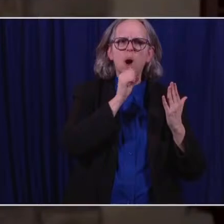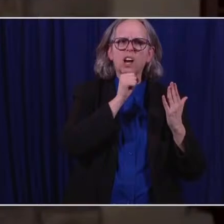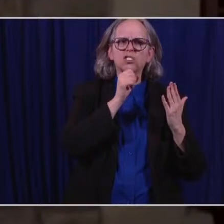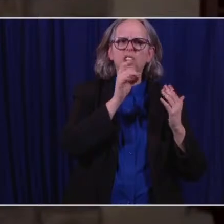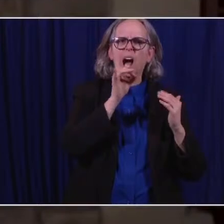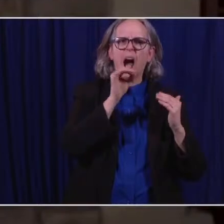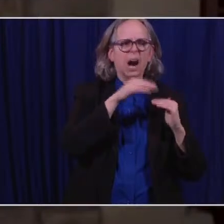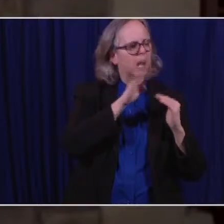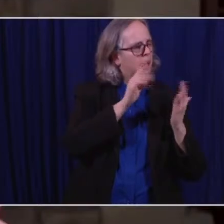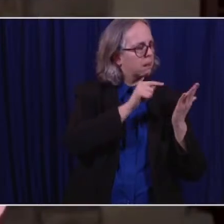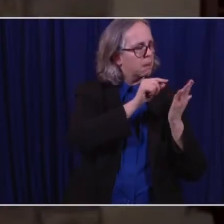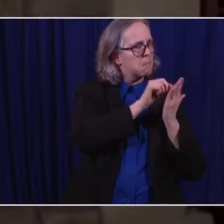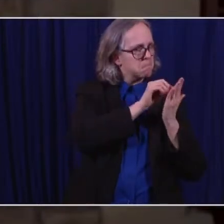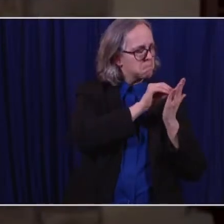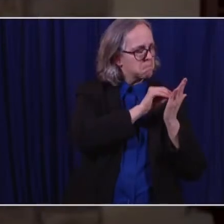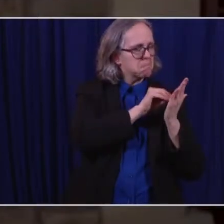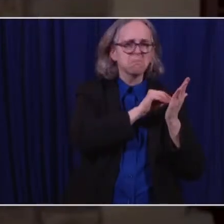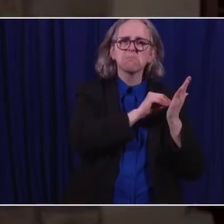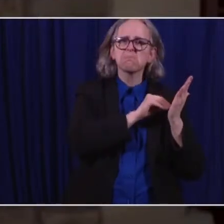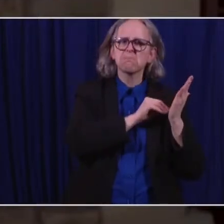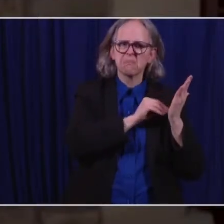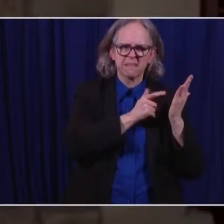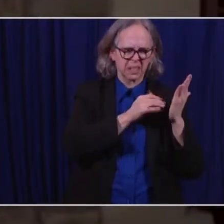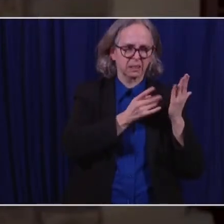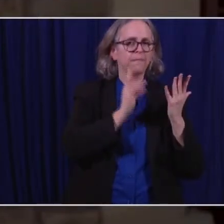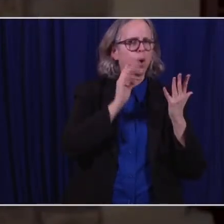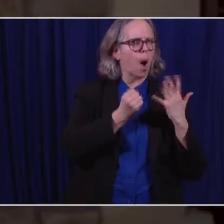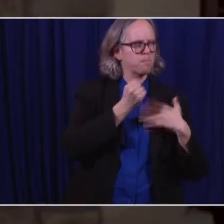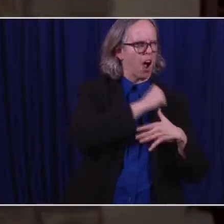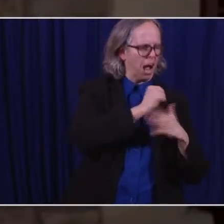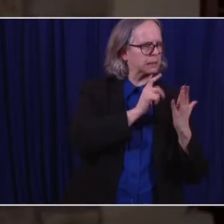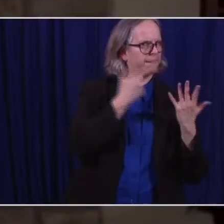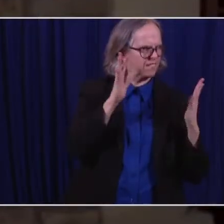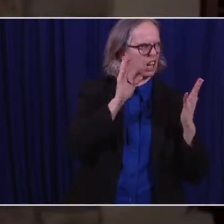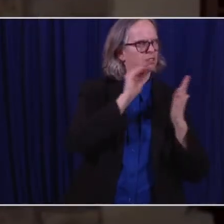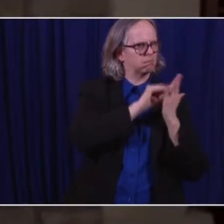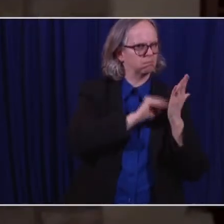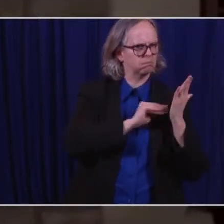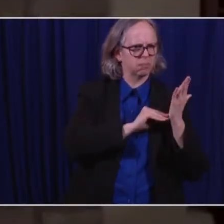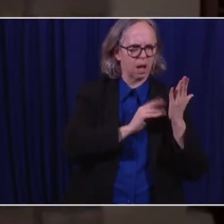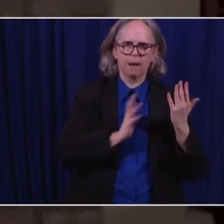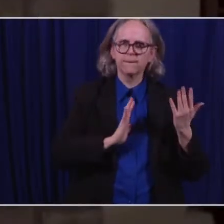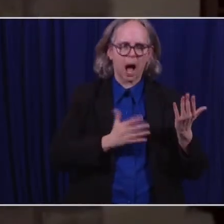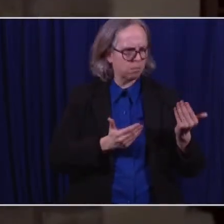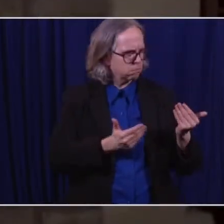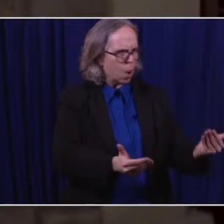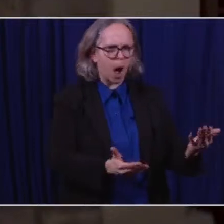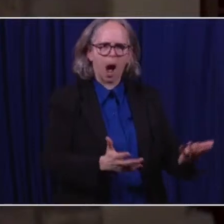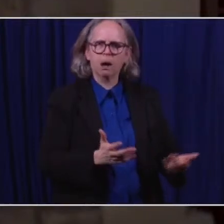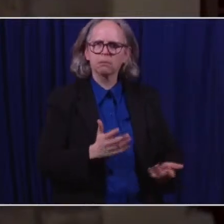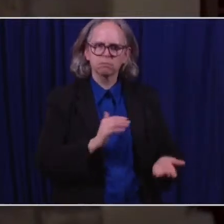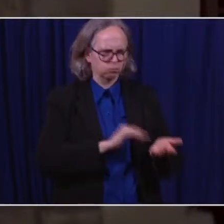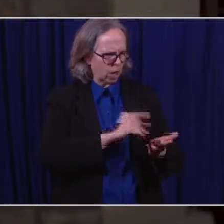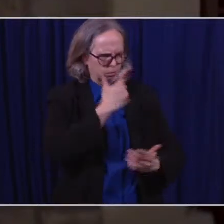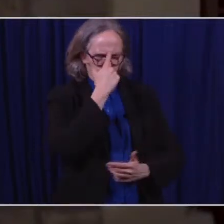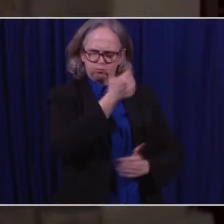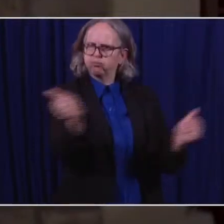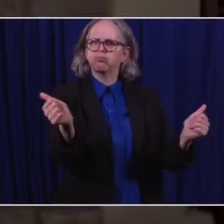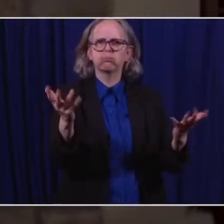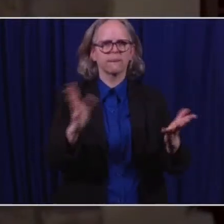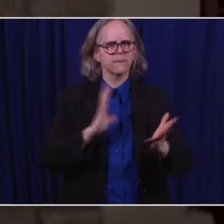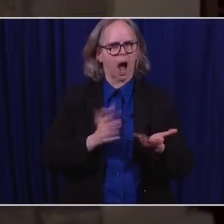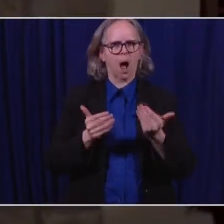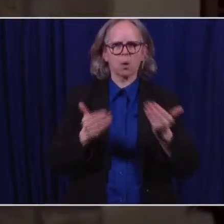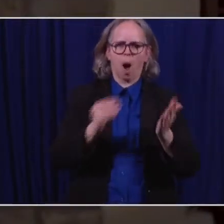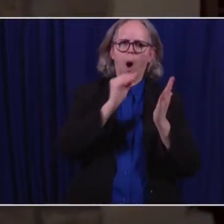from prioritizing those individuals who are 80 and above. And they can certainly continue to do that. I know some of them are doing that